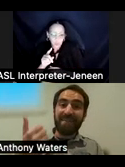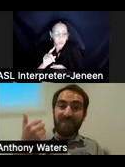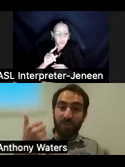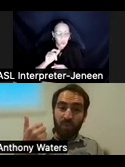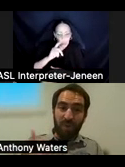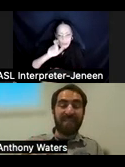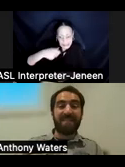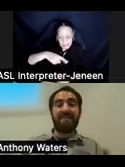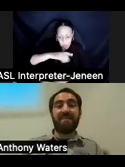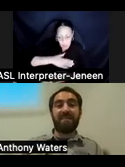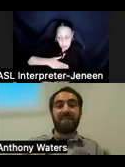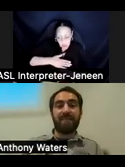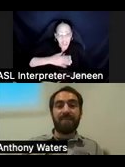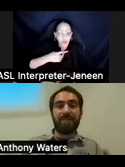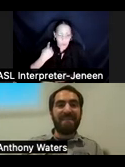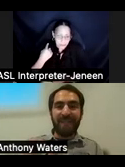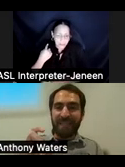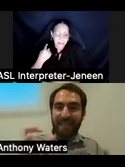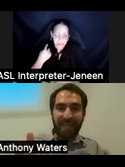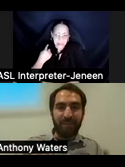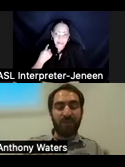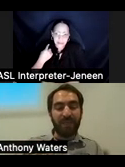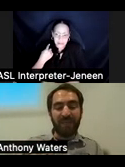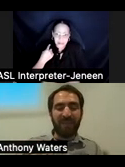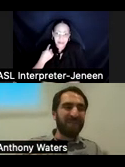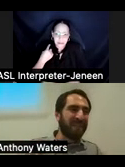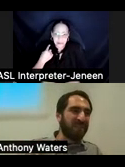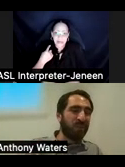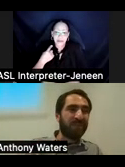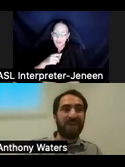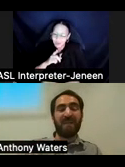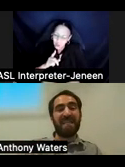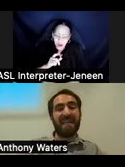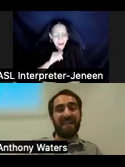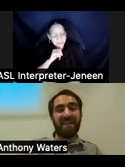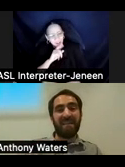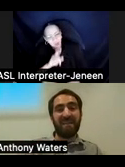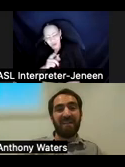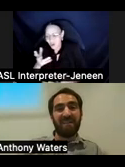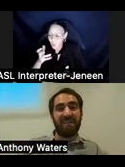appreciate the risk, even in that ambiguity. Well, I'm not sure if I want to die.